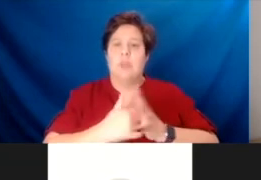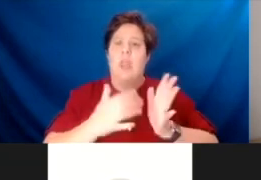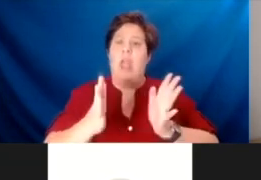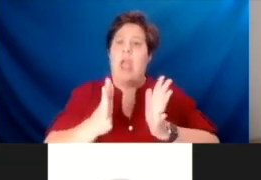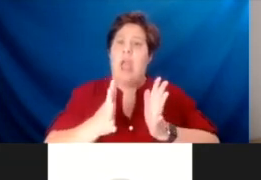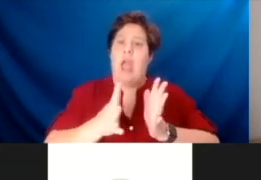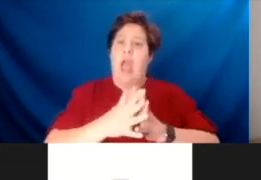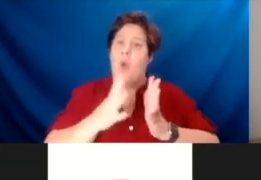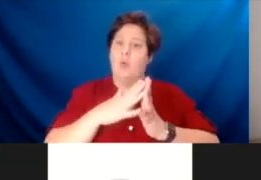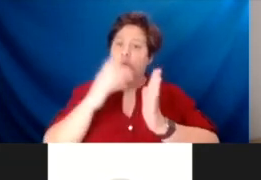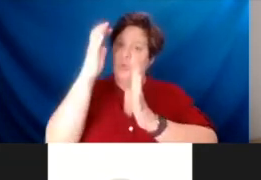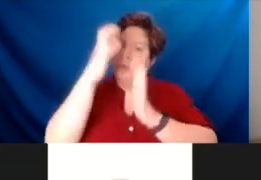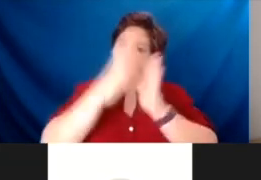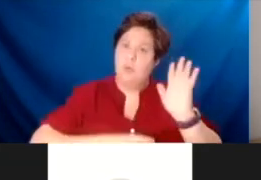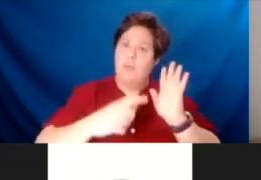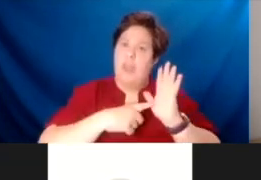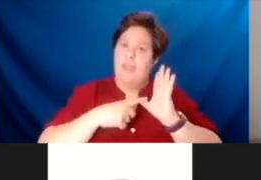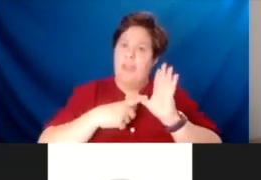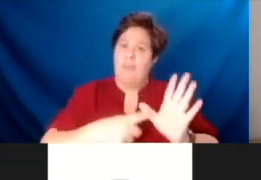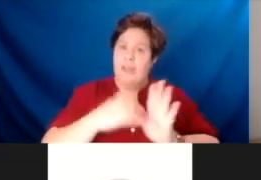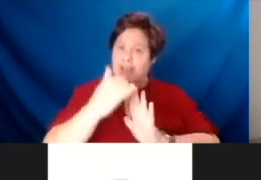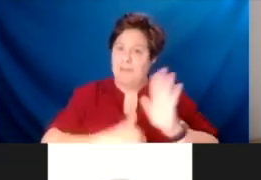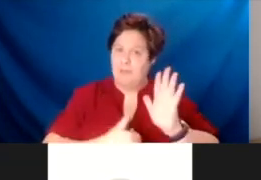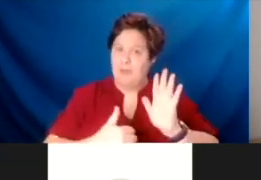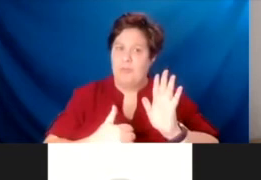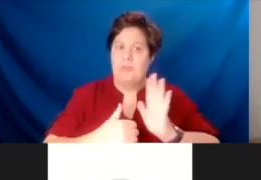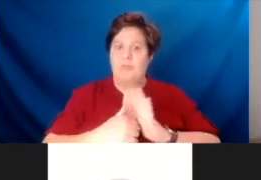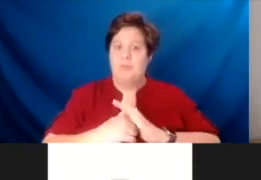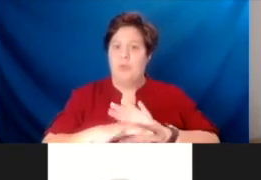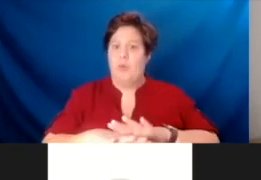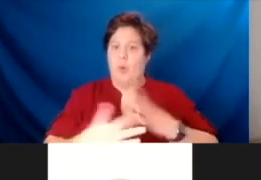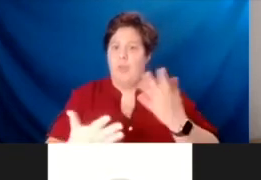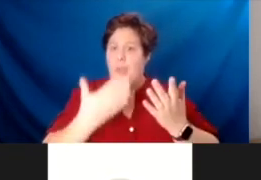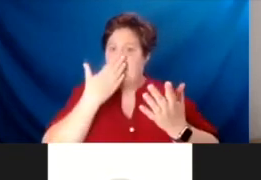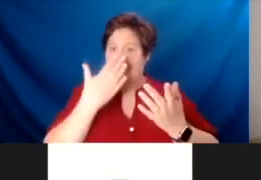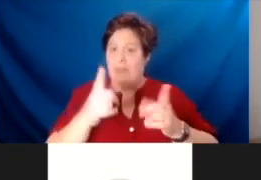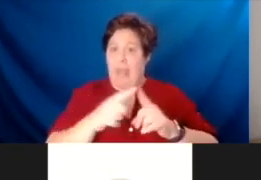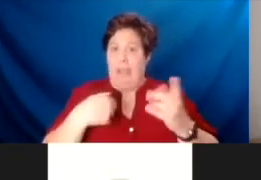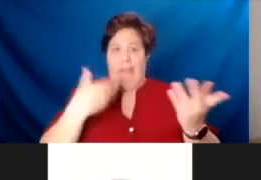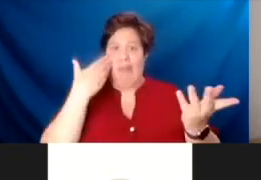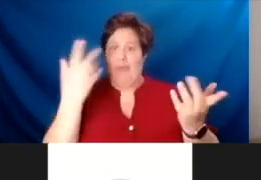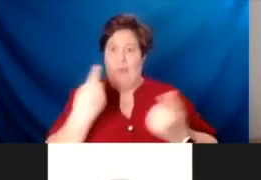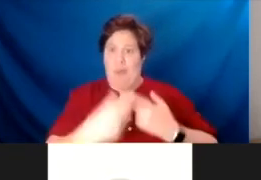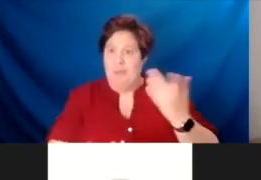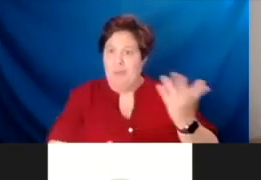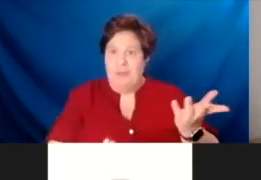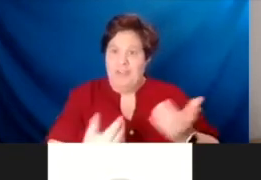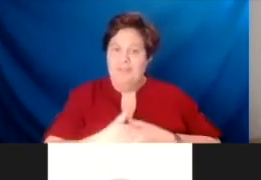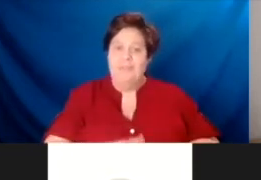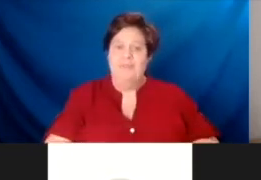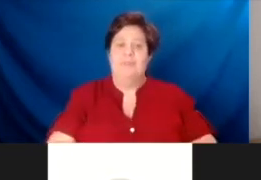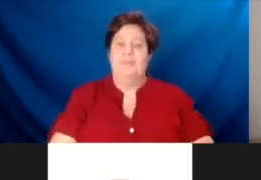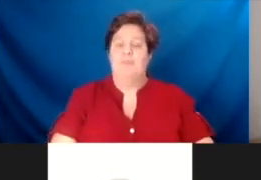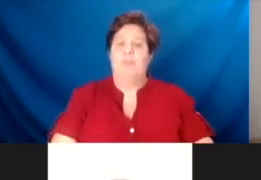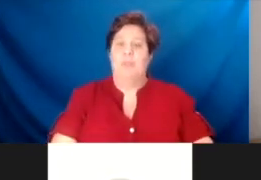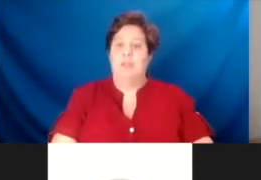that in the application without coming across like I don't know what I'm doing? Yeah, no,